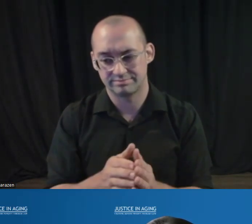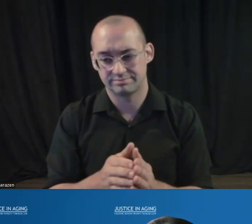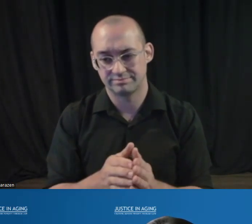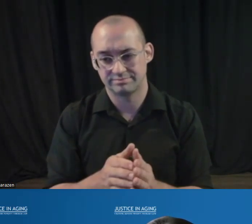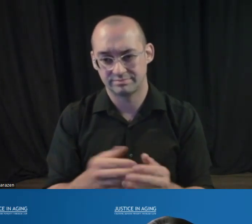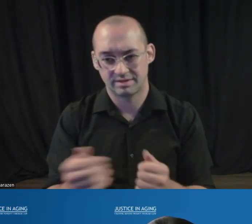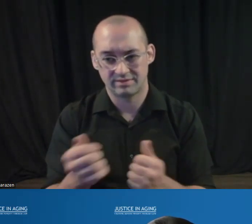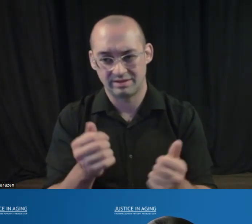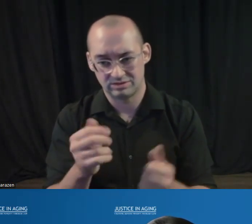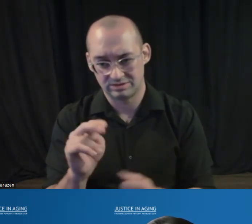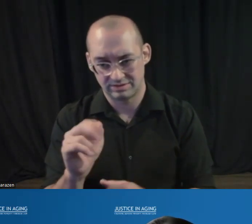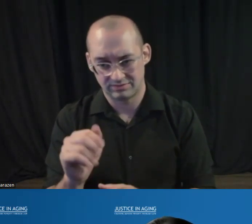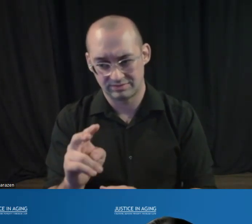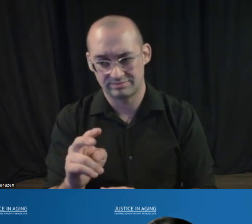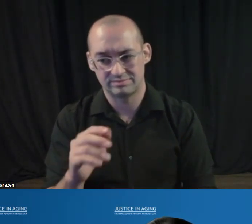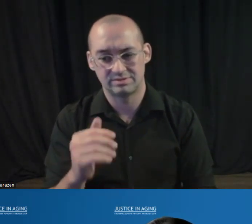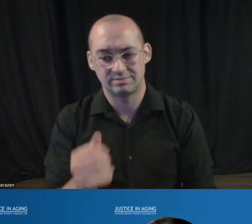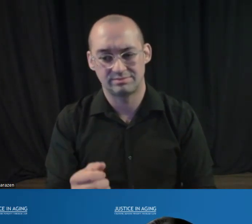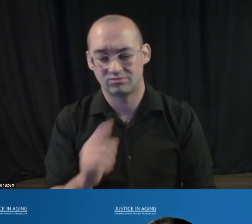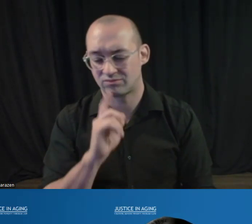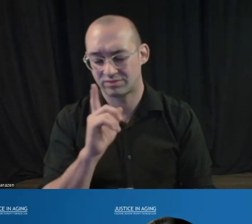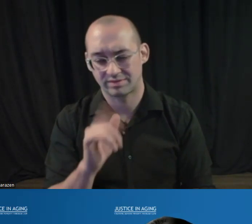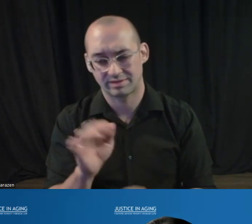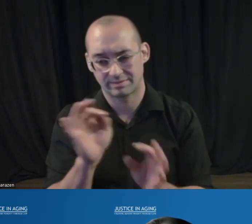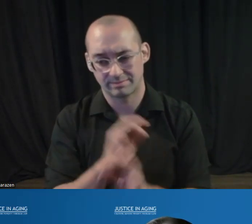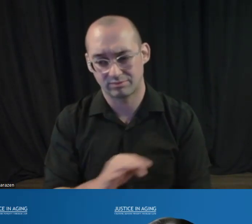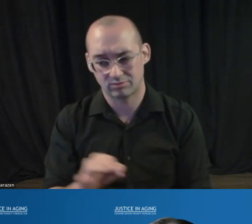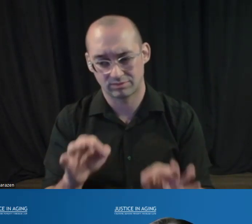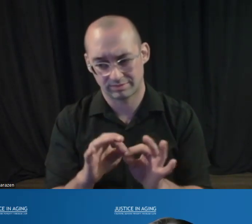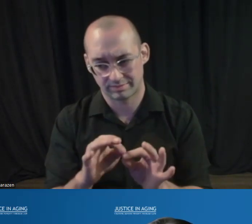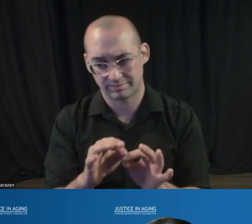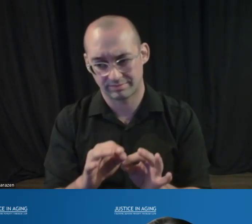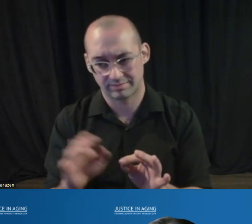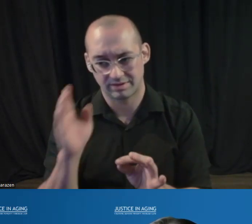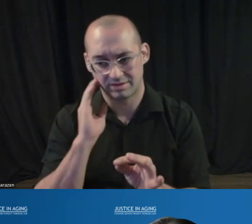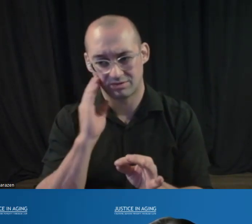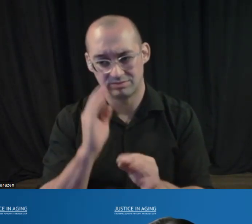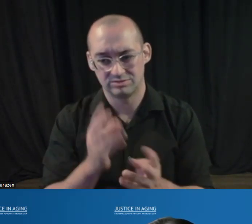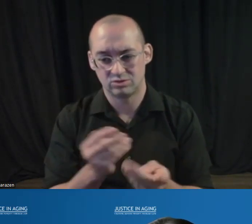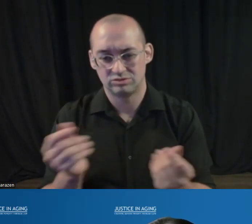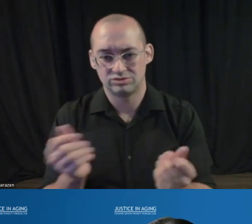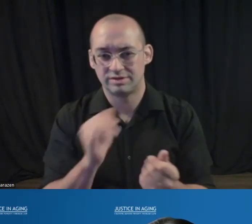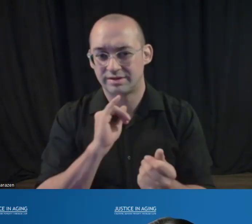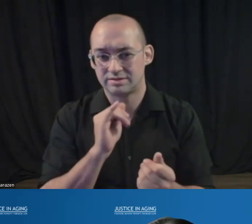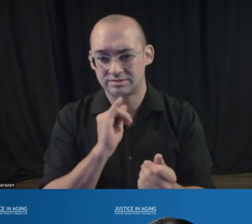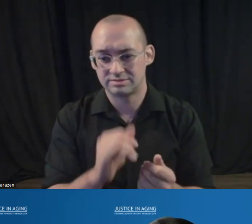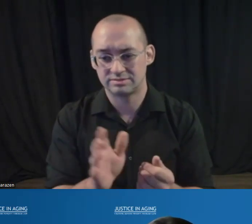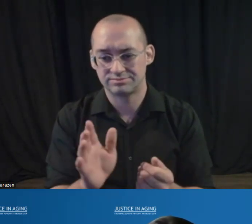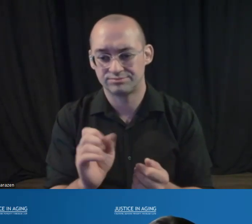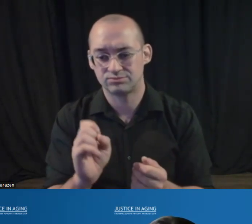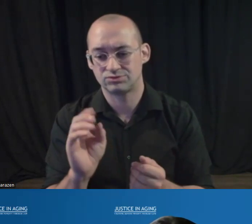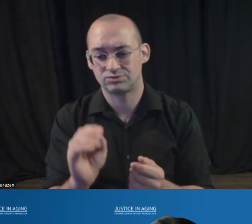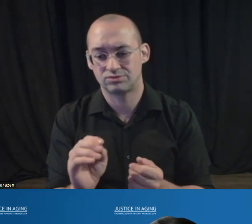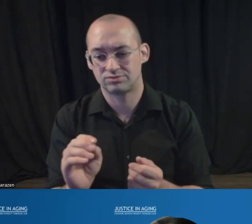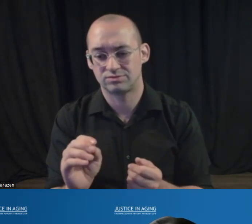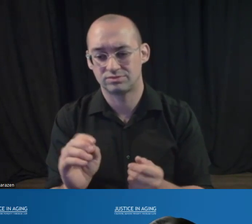and it's so important. And I know that the solutions to this housing issue are it's